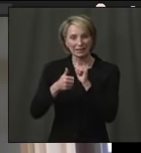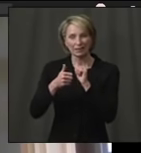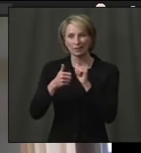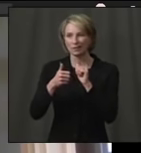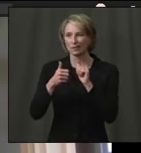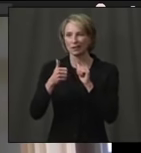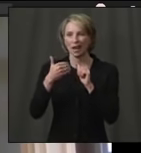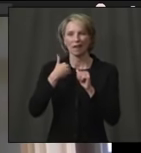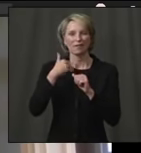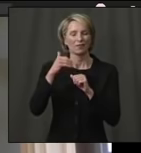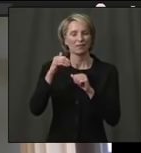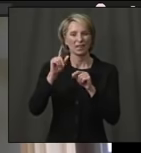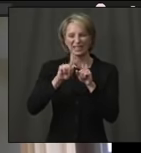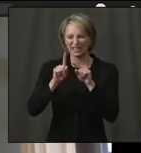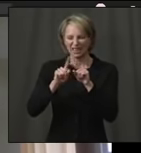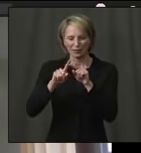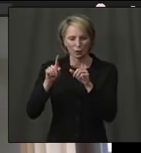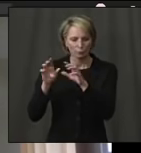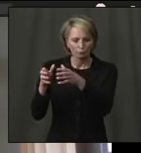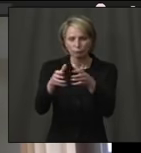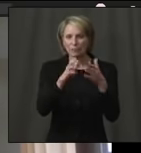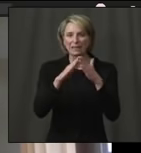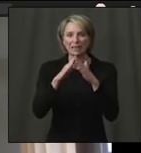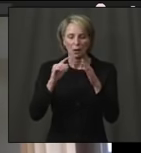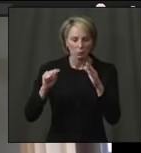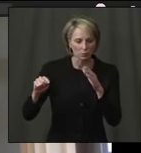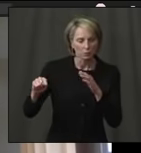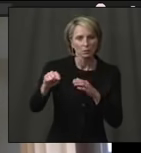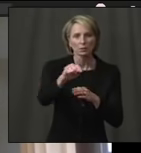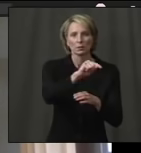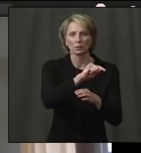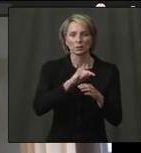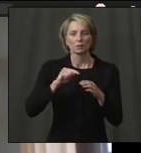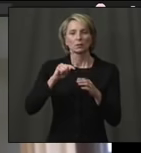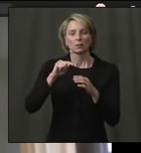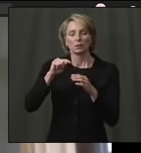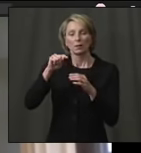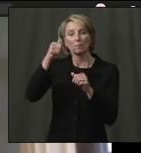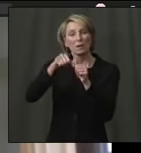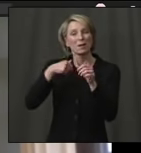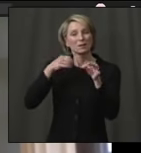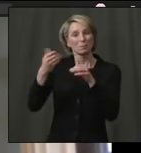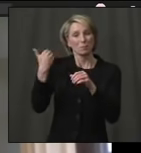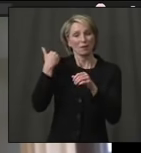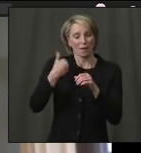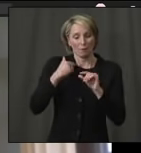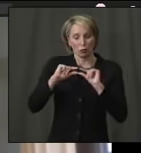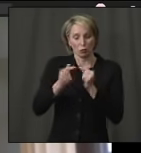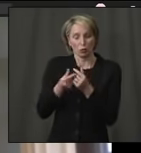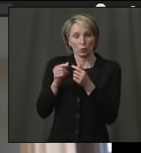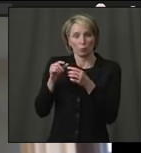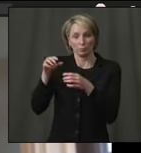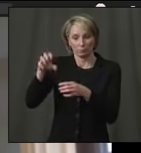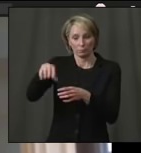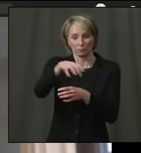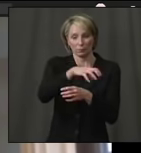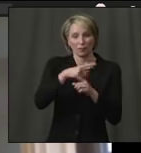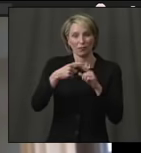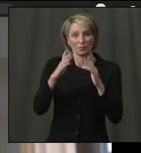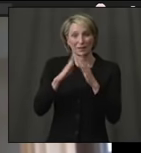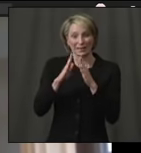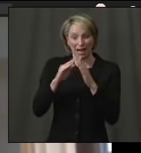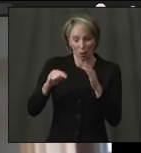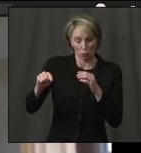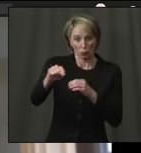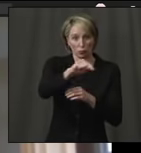156 complete count committees have people that are important